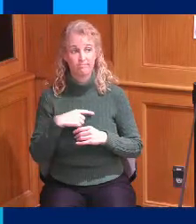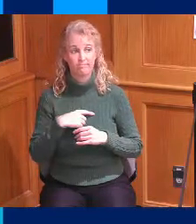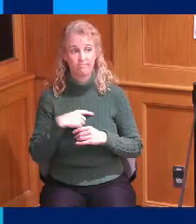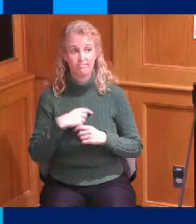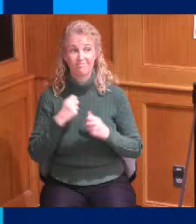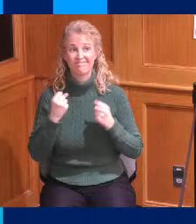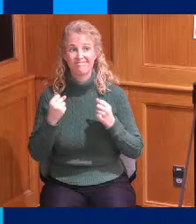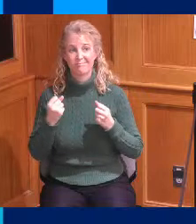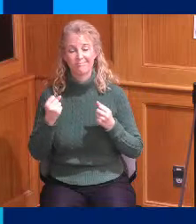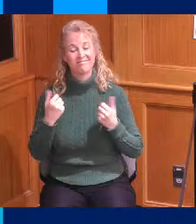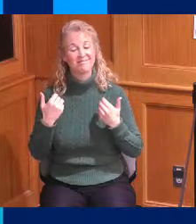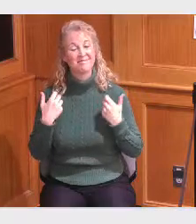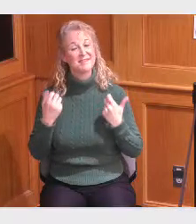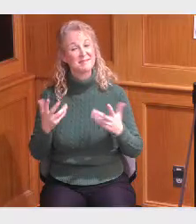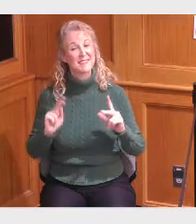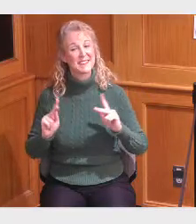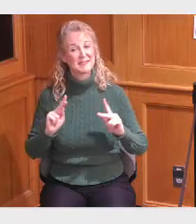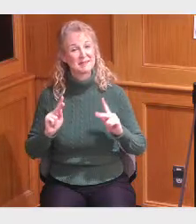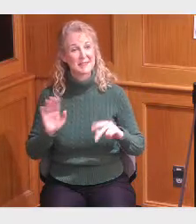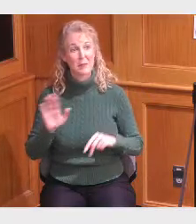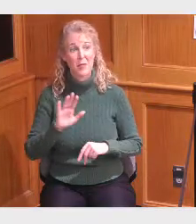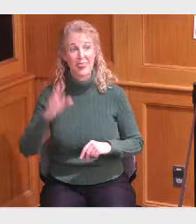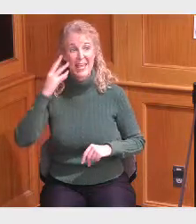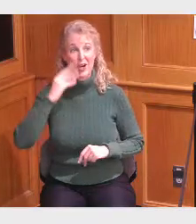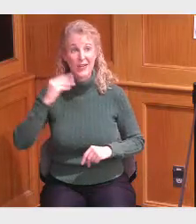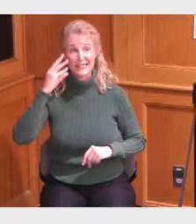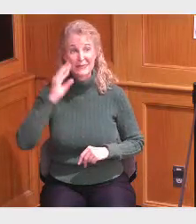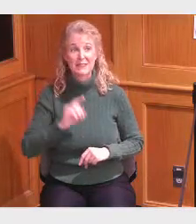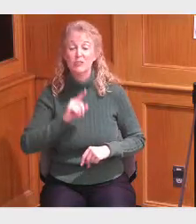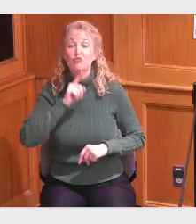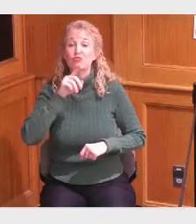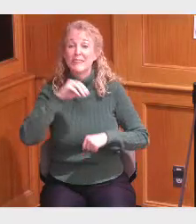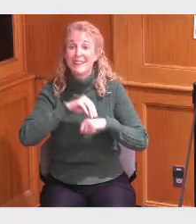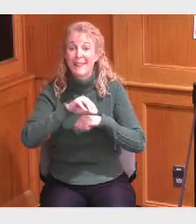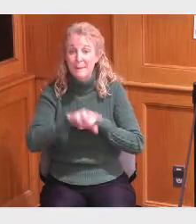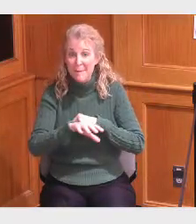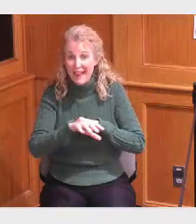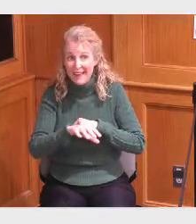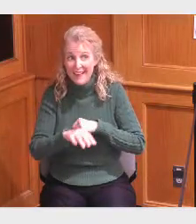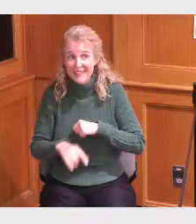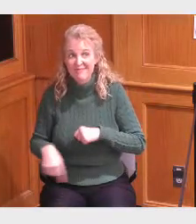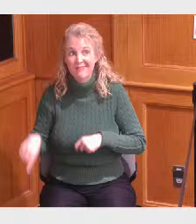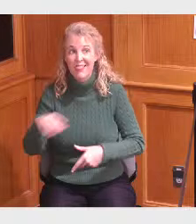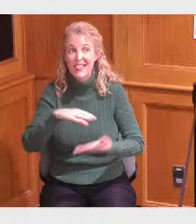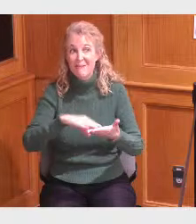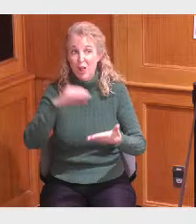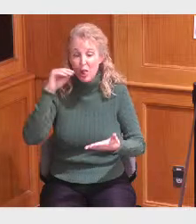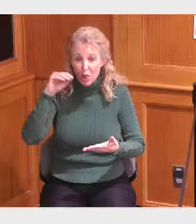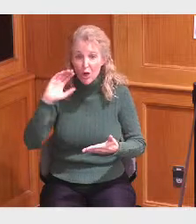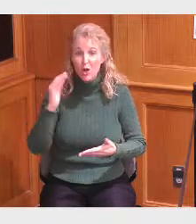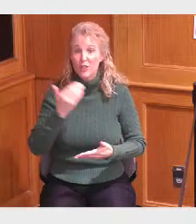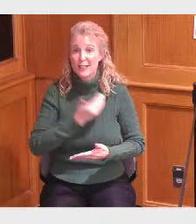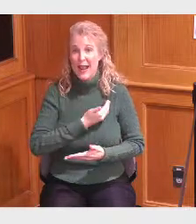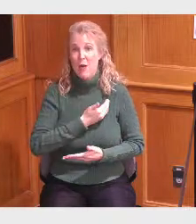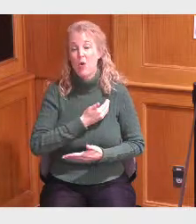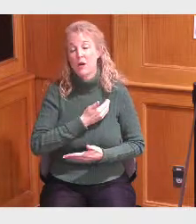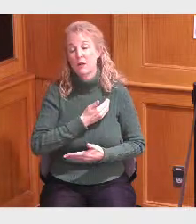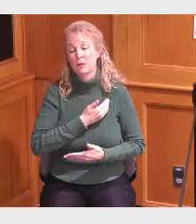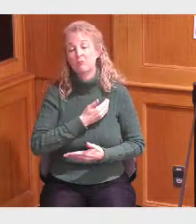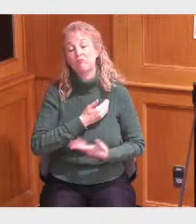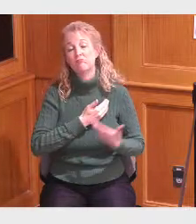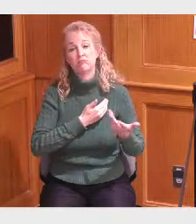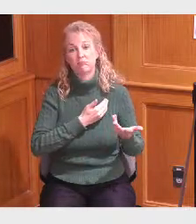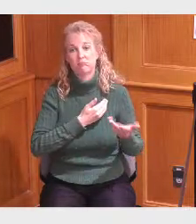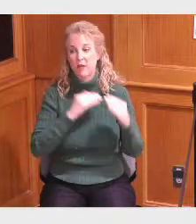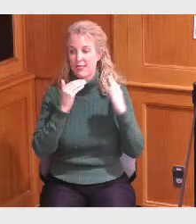people with me who've experienced a real impact and who have learned from us what they needed to know and have ran with